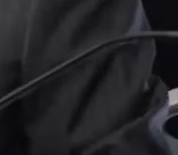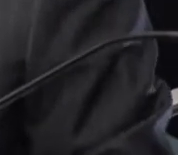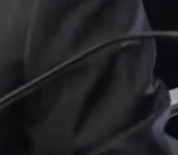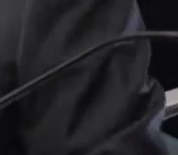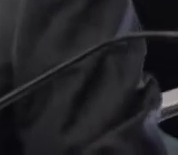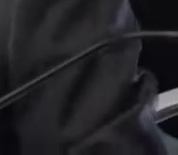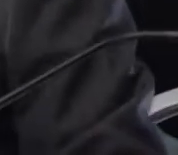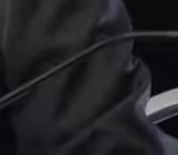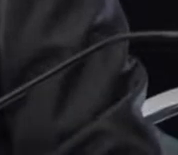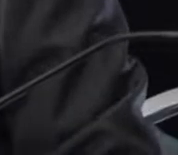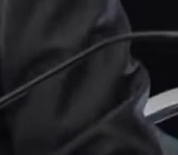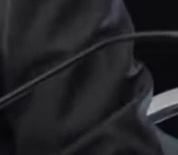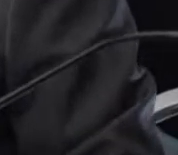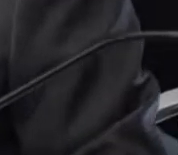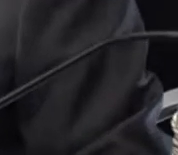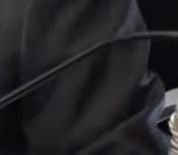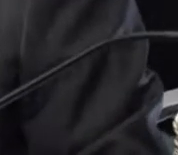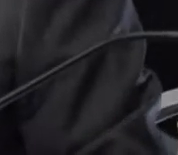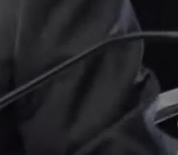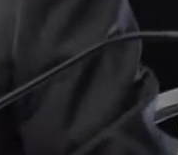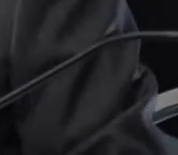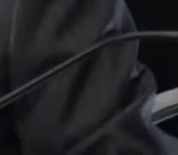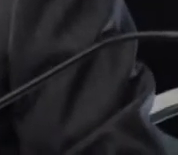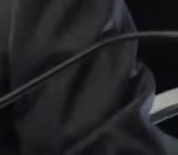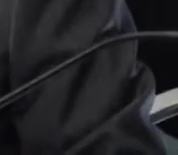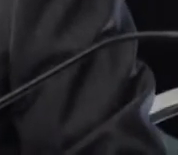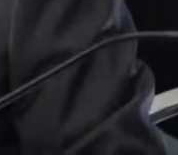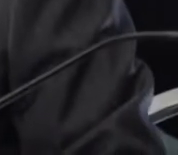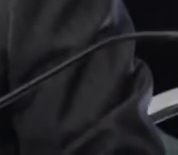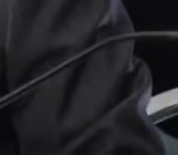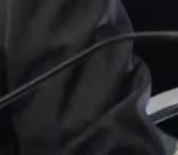members are present.